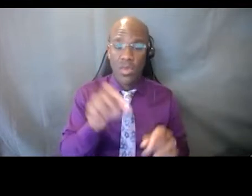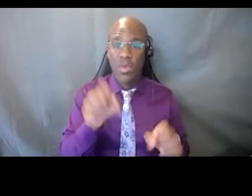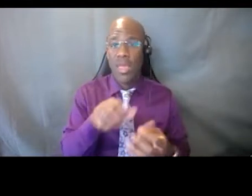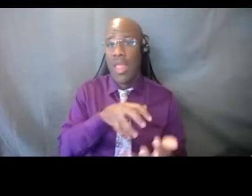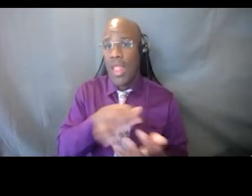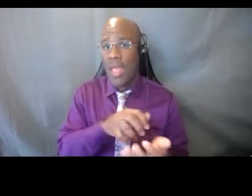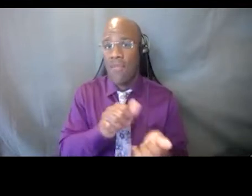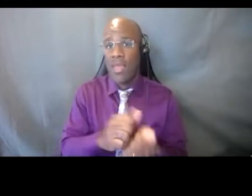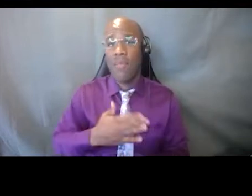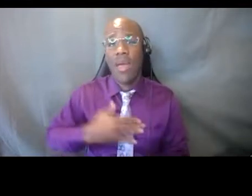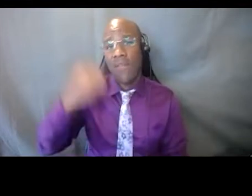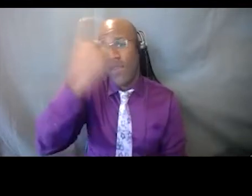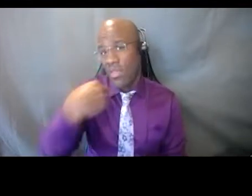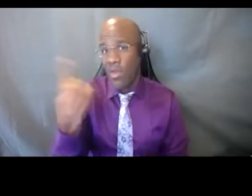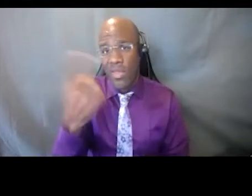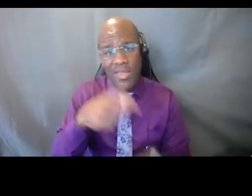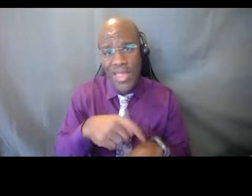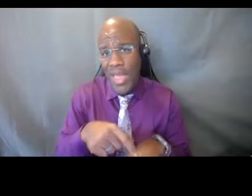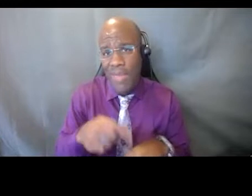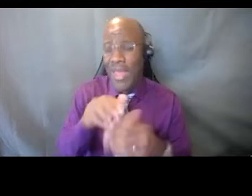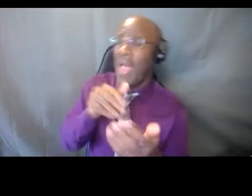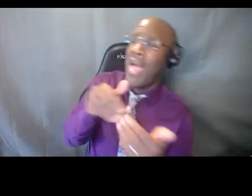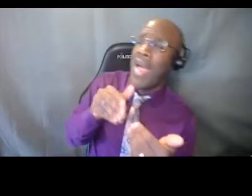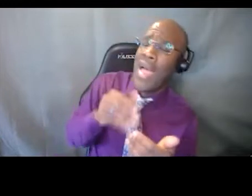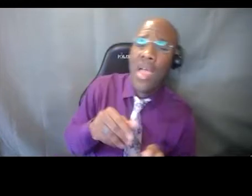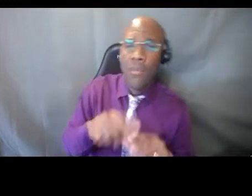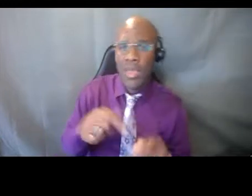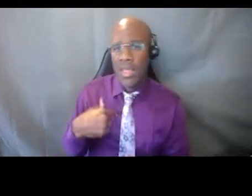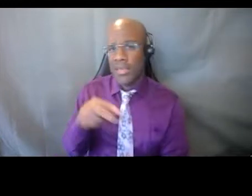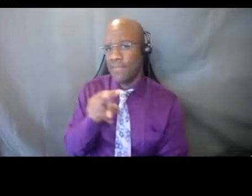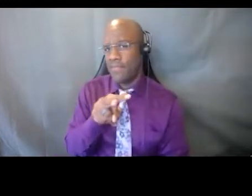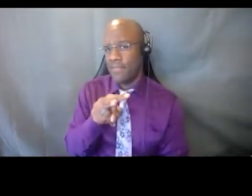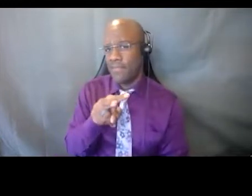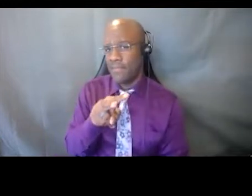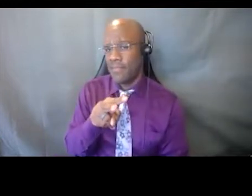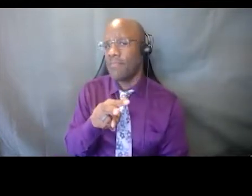with me, you know, you are really against me, and that I